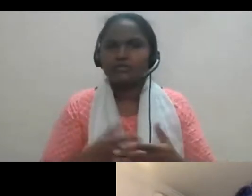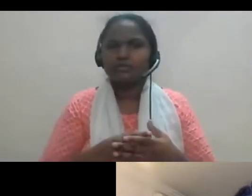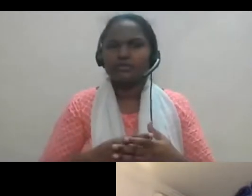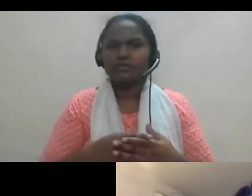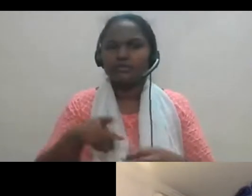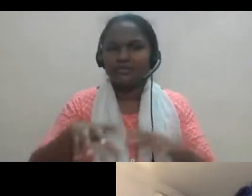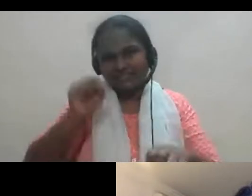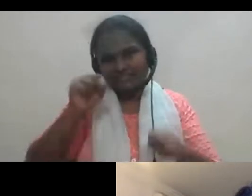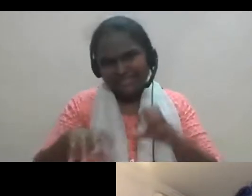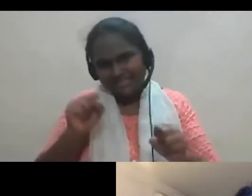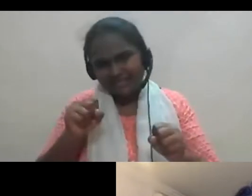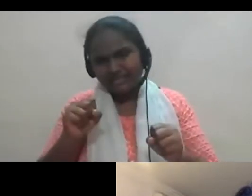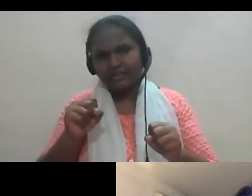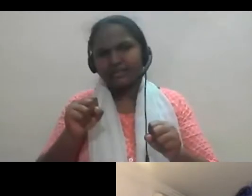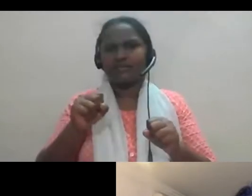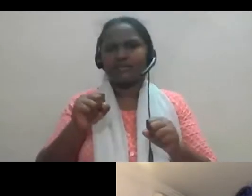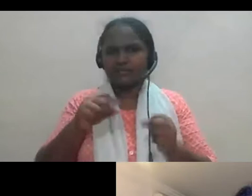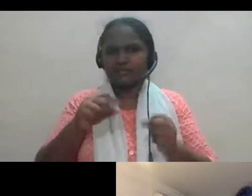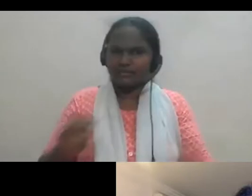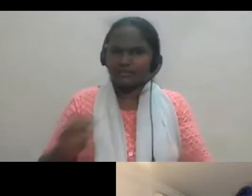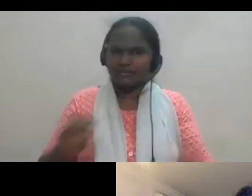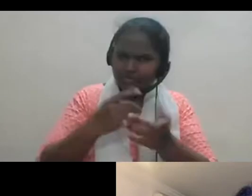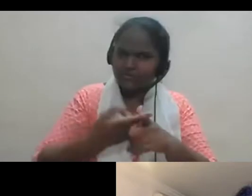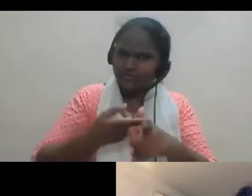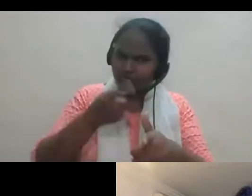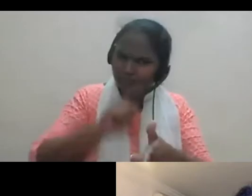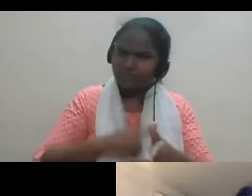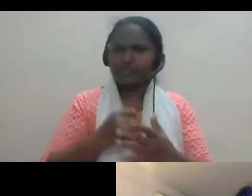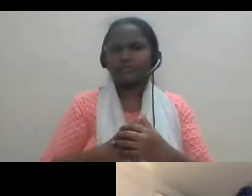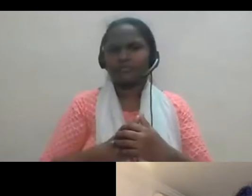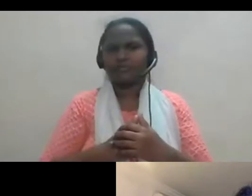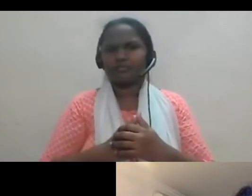and to take that stance from